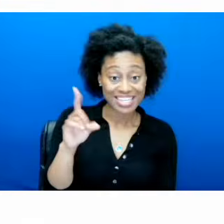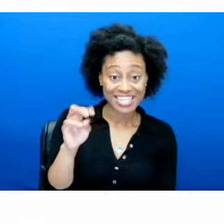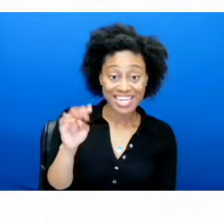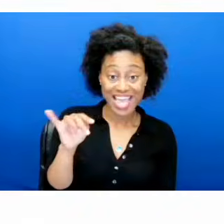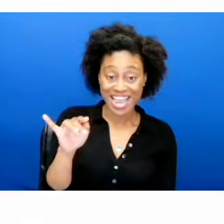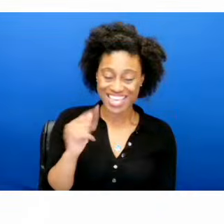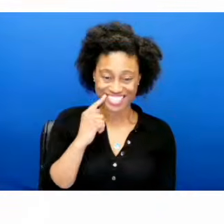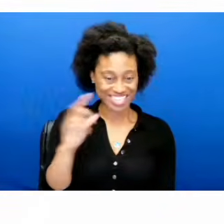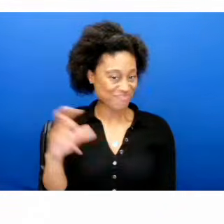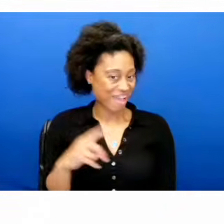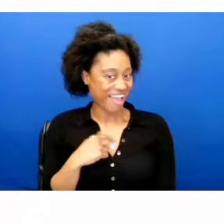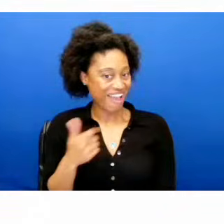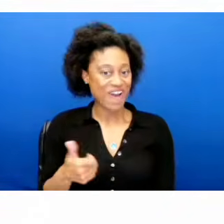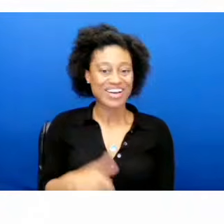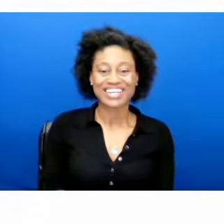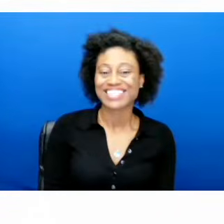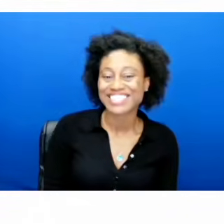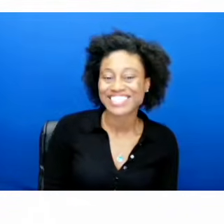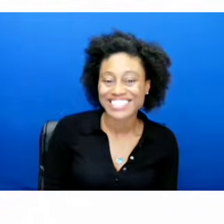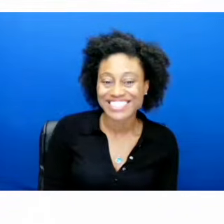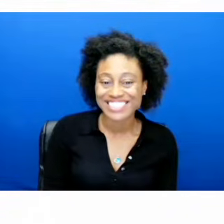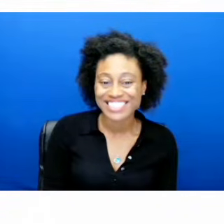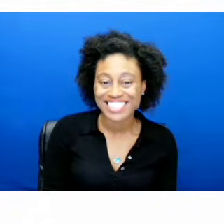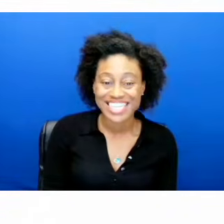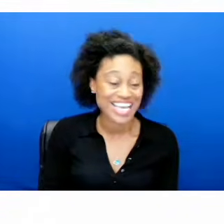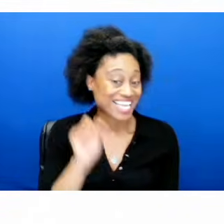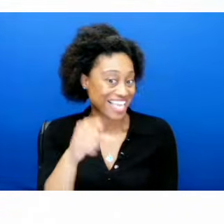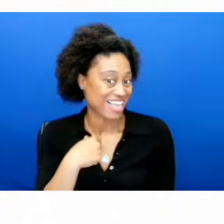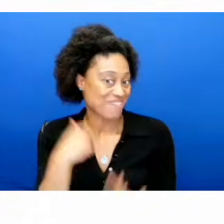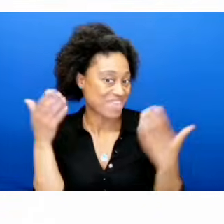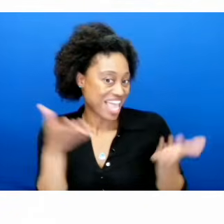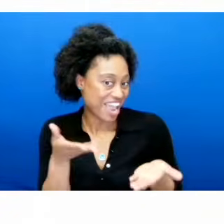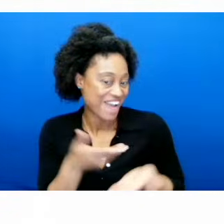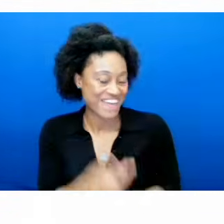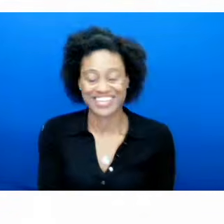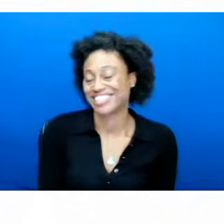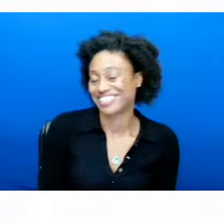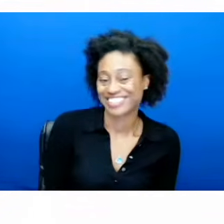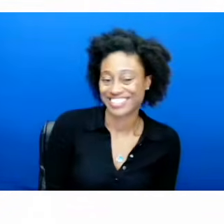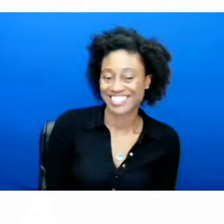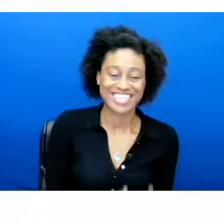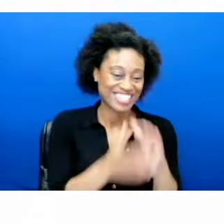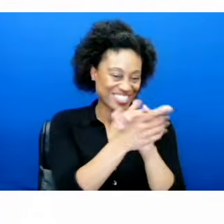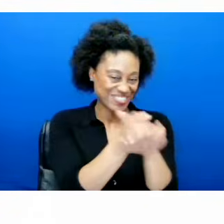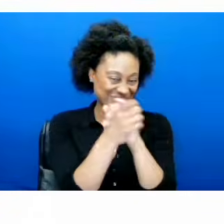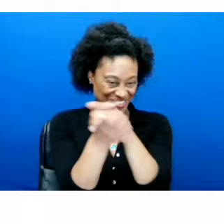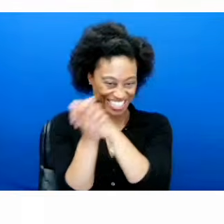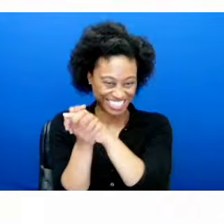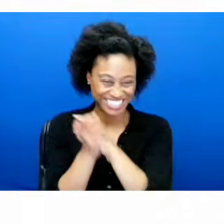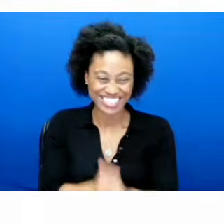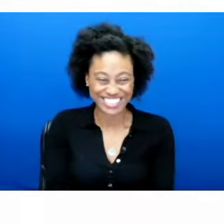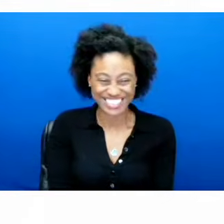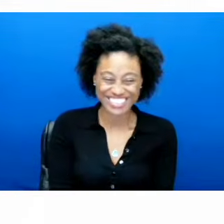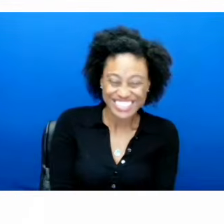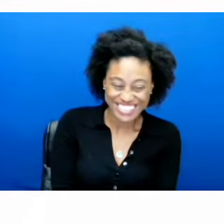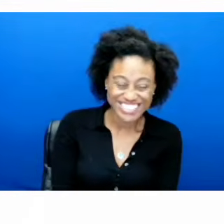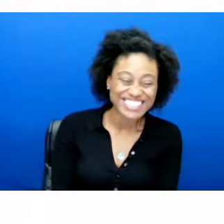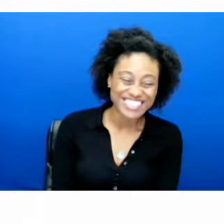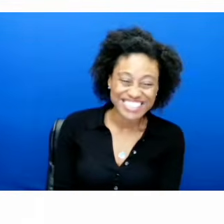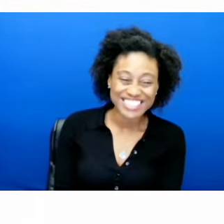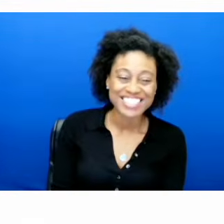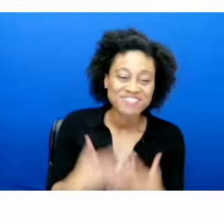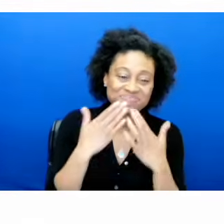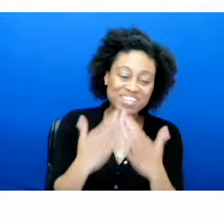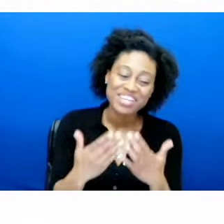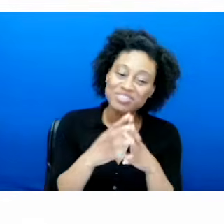Oh, here she's back. Perfect. Yes, I'm here. Yes, congratulations. Congratulations. Thank you so much to